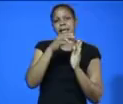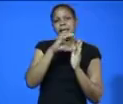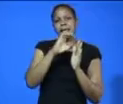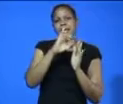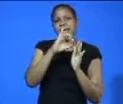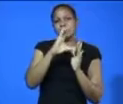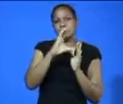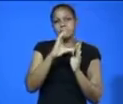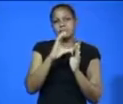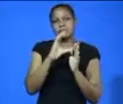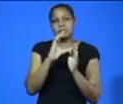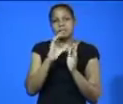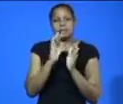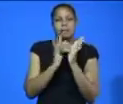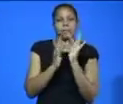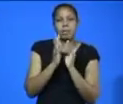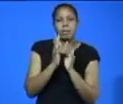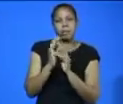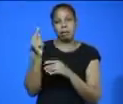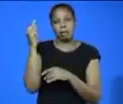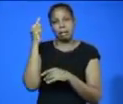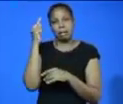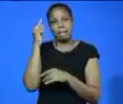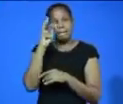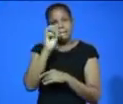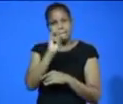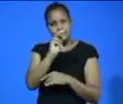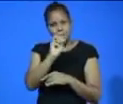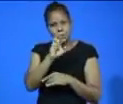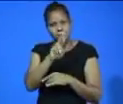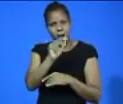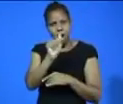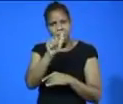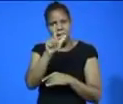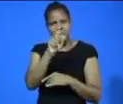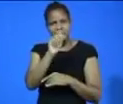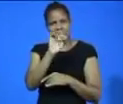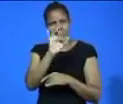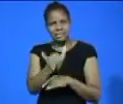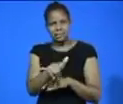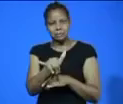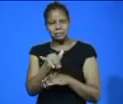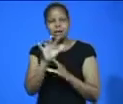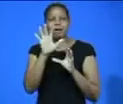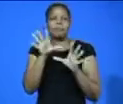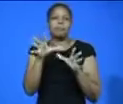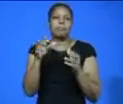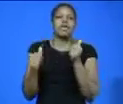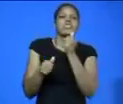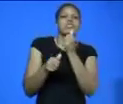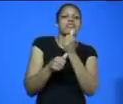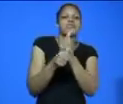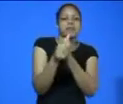morality can be not only a threat to themselves, but a threat to their society.